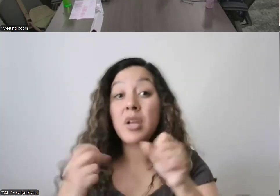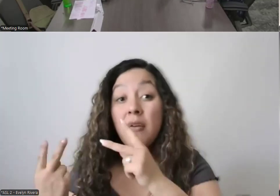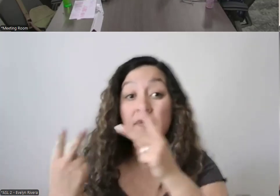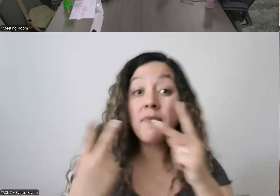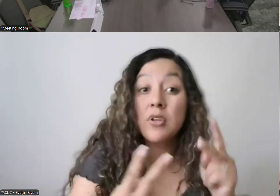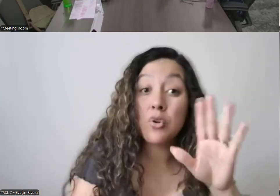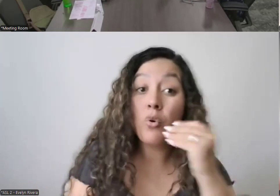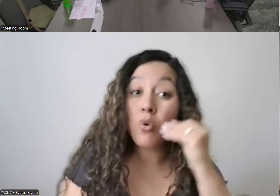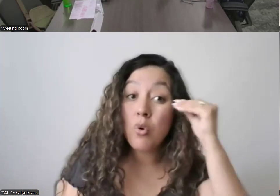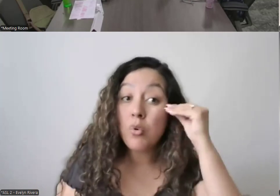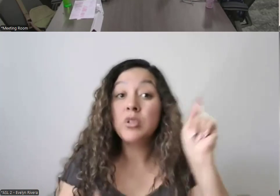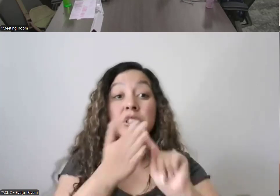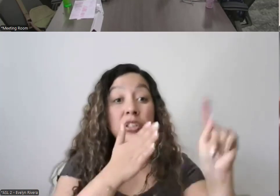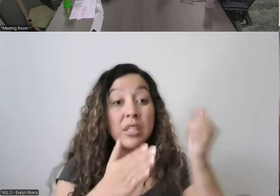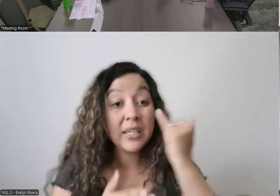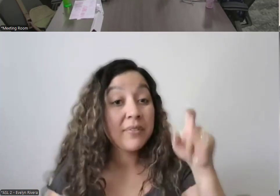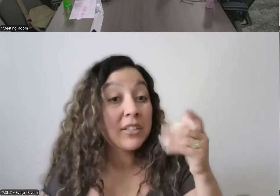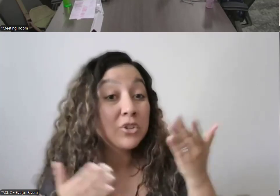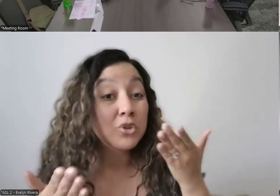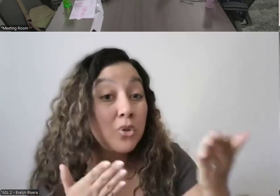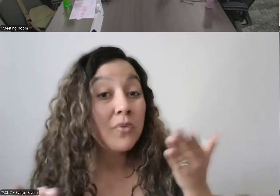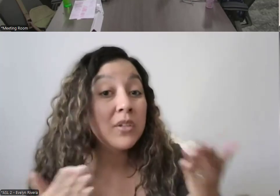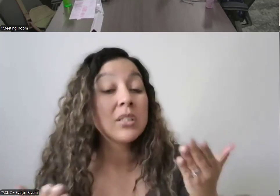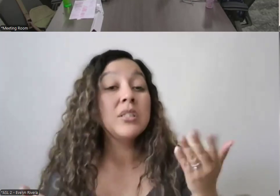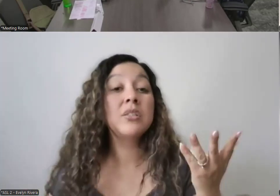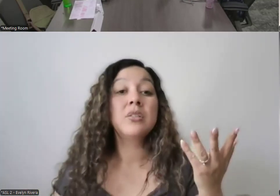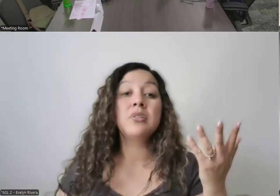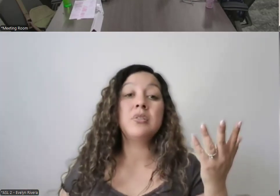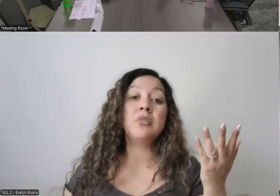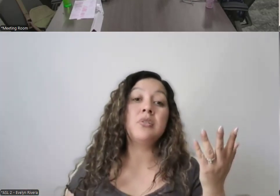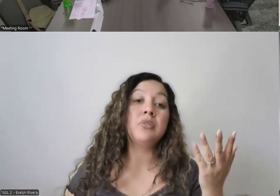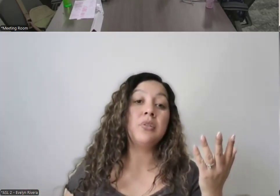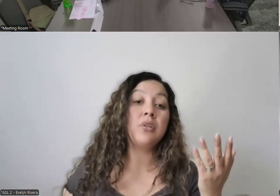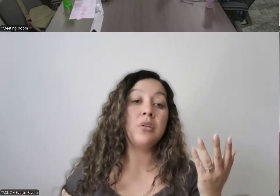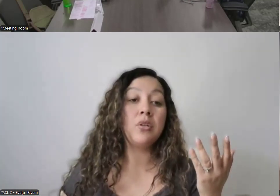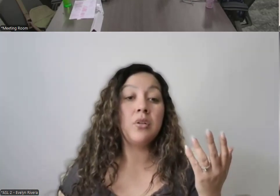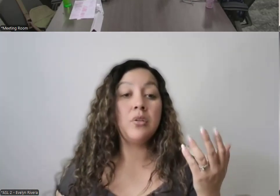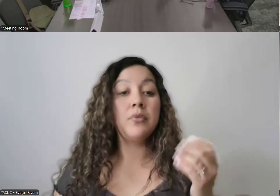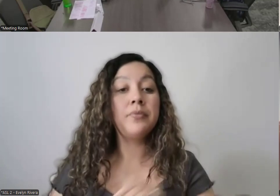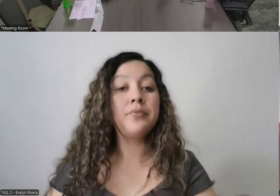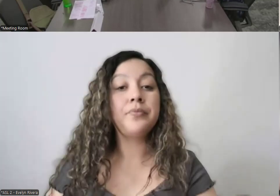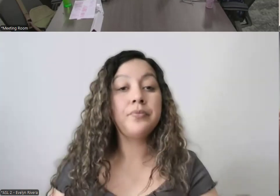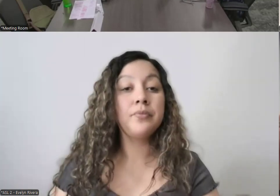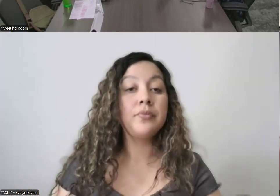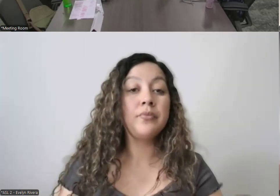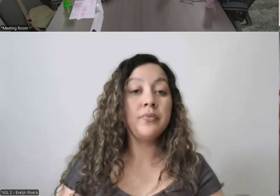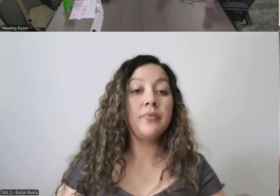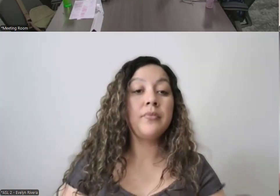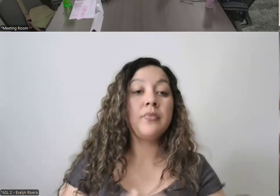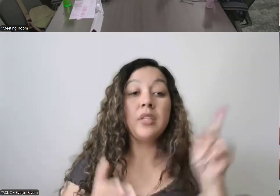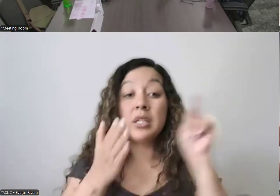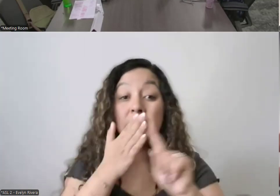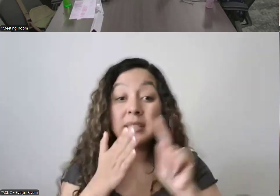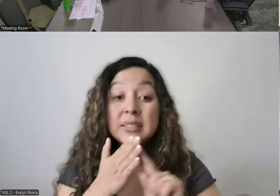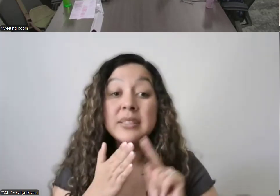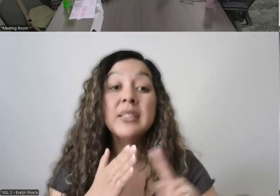home and check whether you need services. And after you become 75, every year you get checked whether